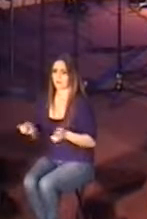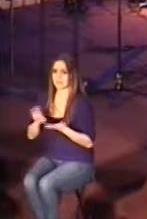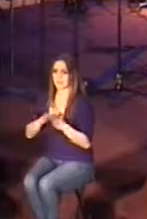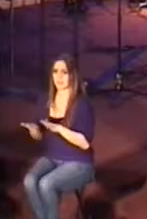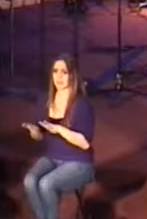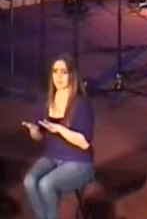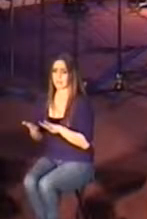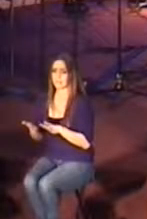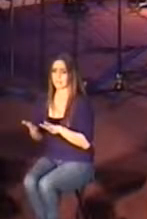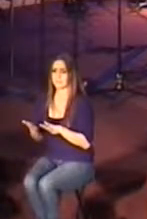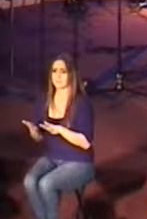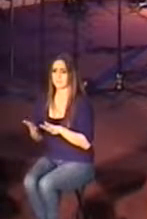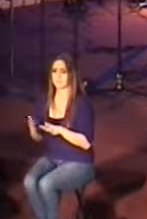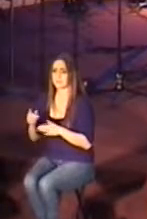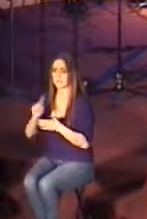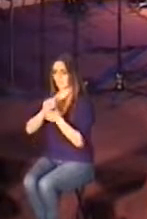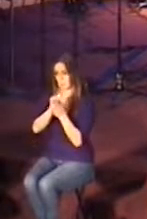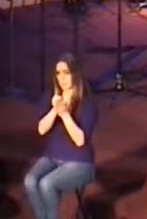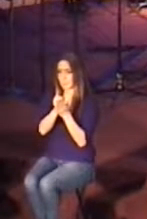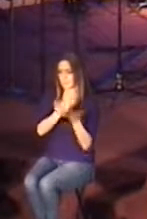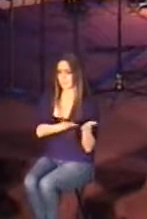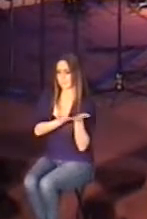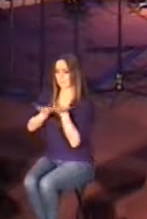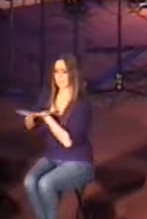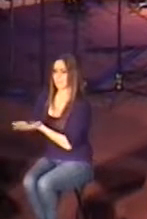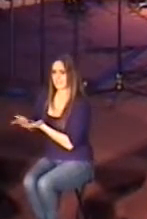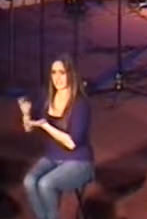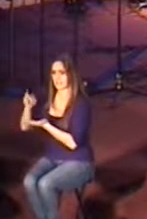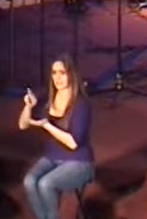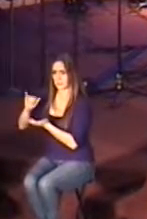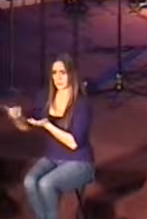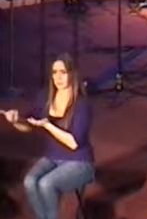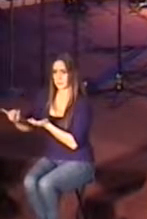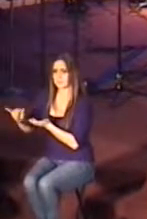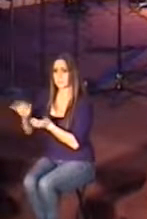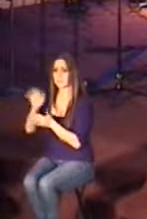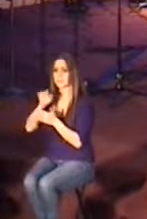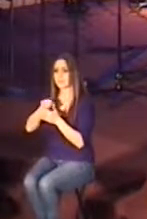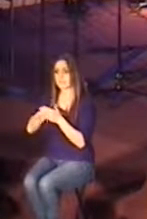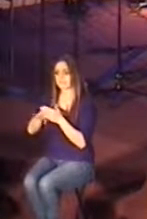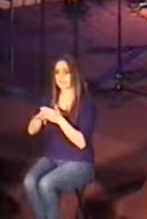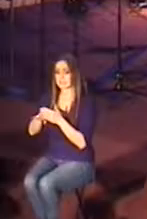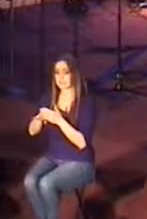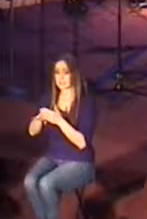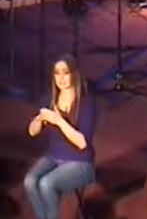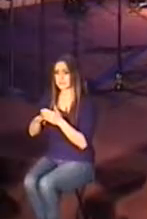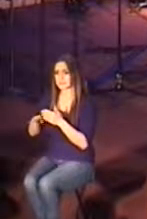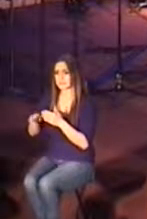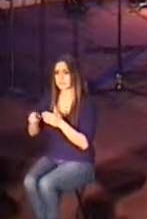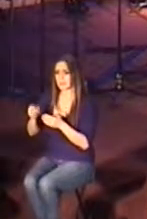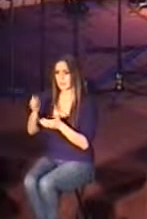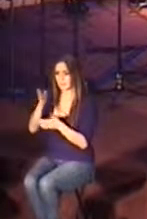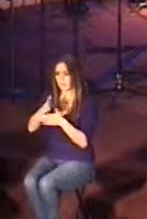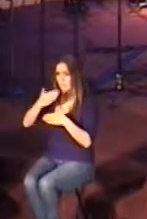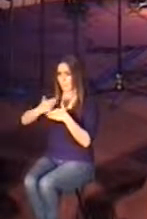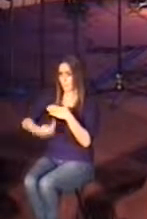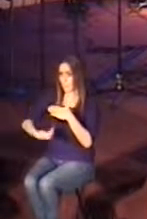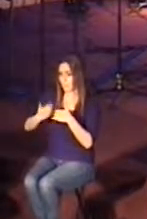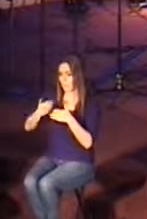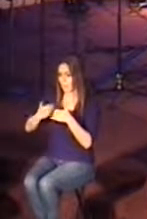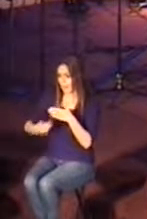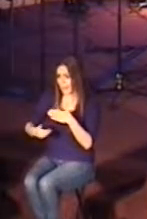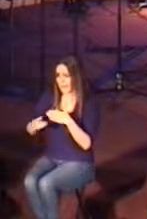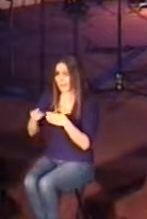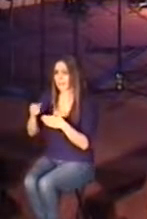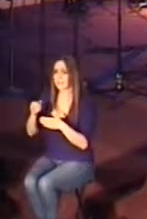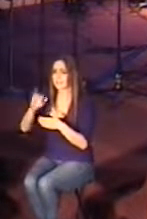moment, we're going to pass a tray down your row. In the tray, there is a piece of bread and a cup of juice. The bread